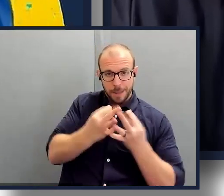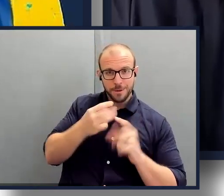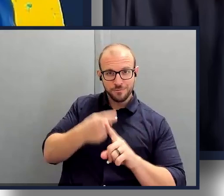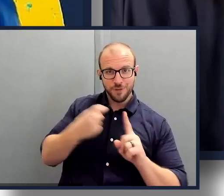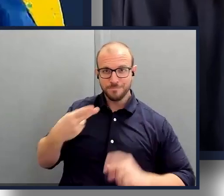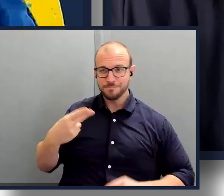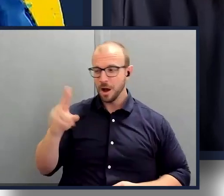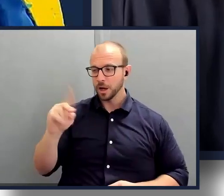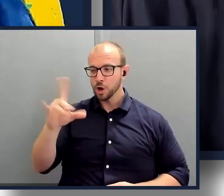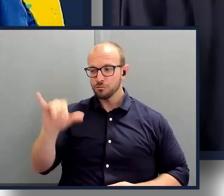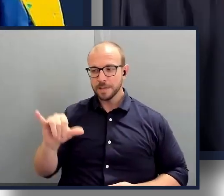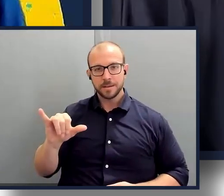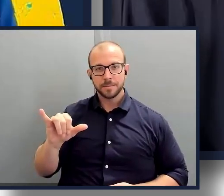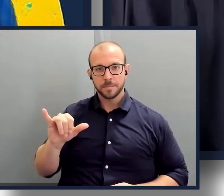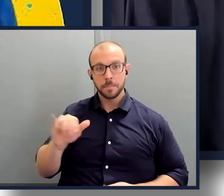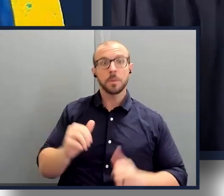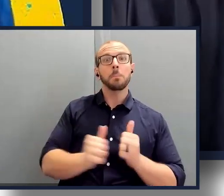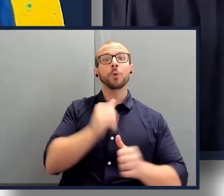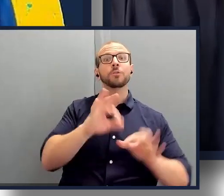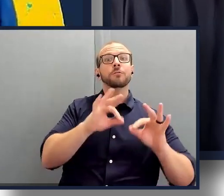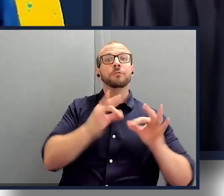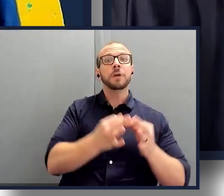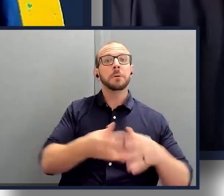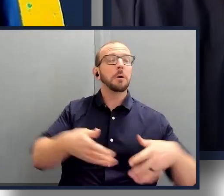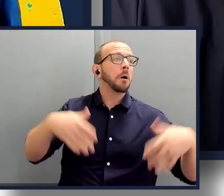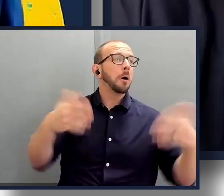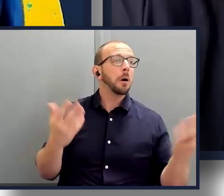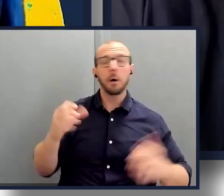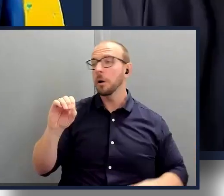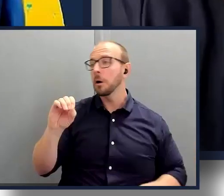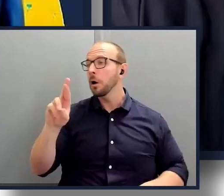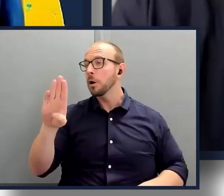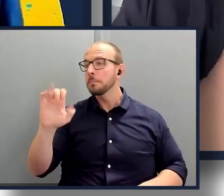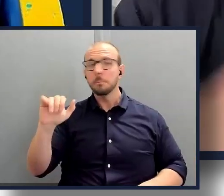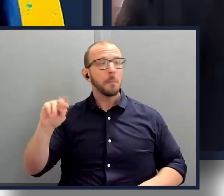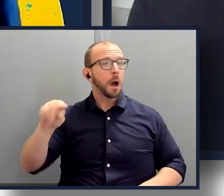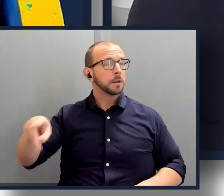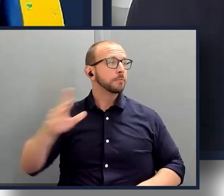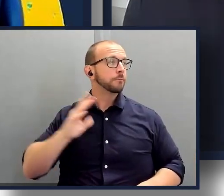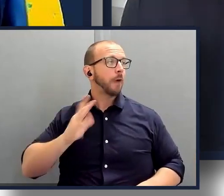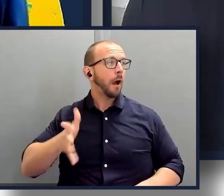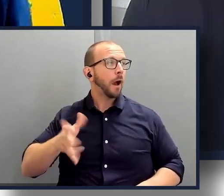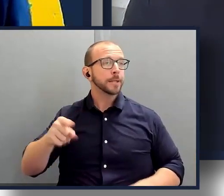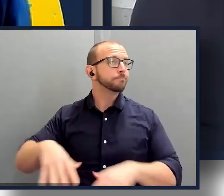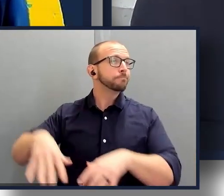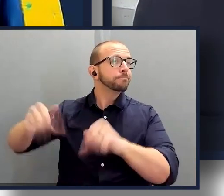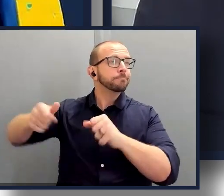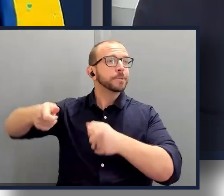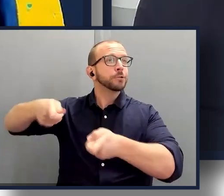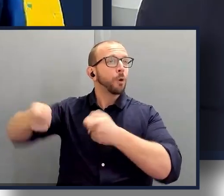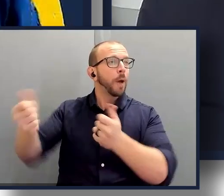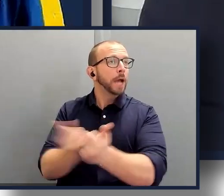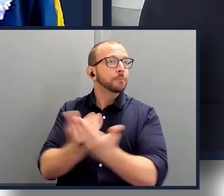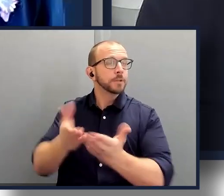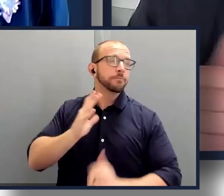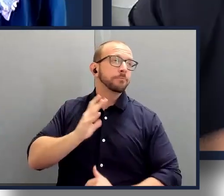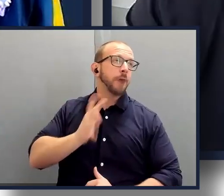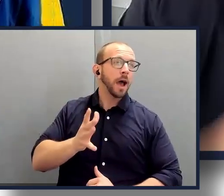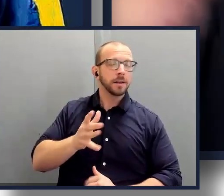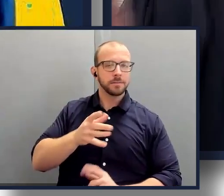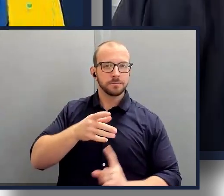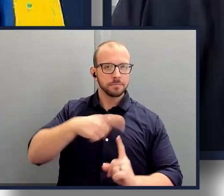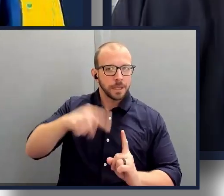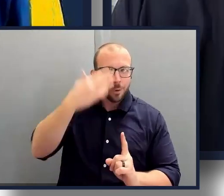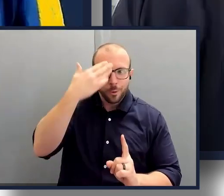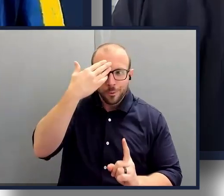and most of them are just like, Orban's fine, but they have no idea what an alternative world feels like.